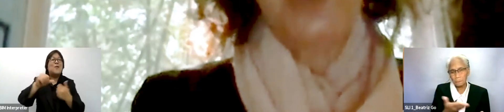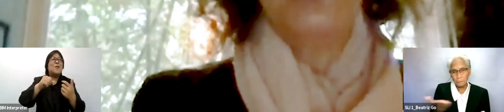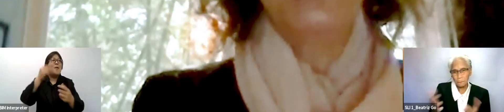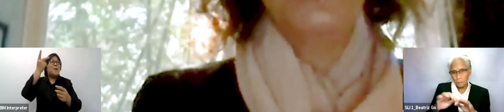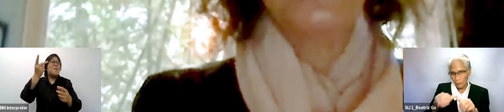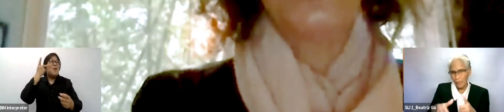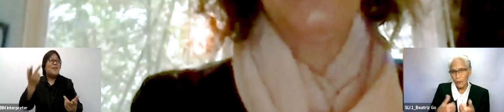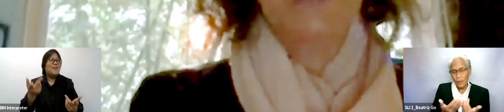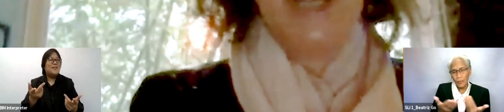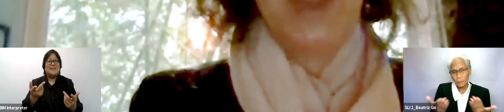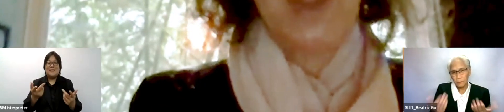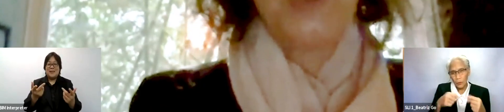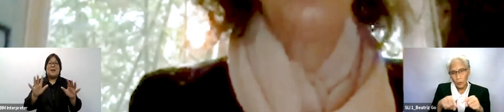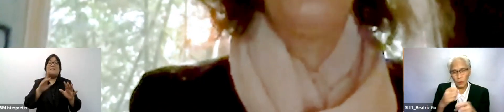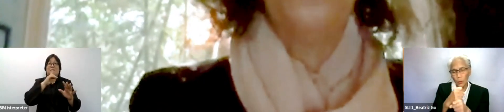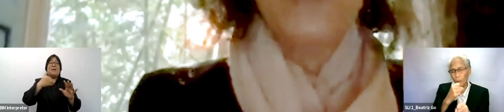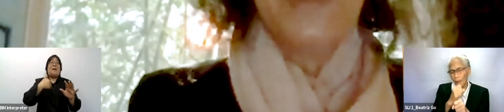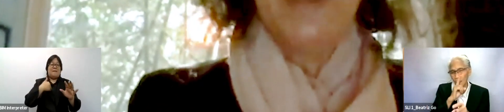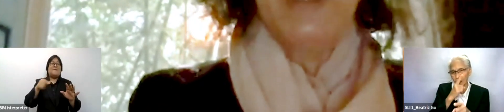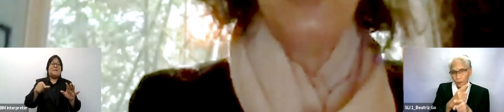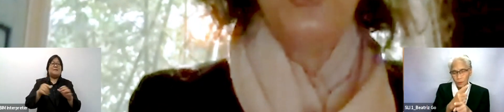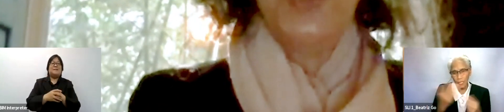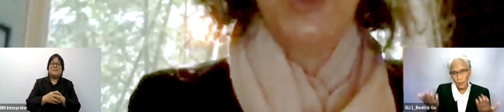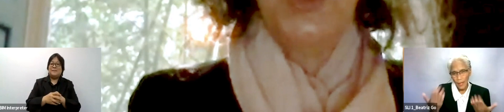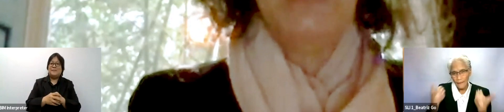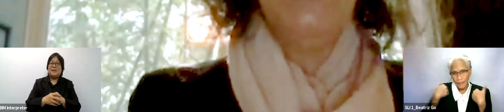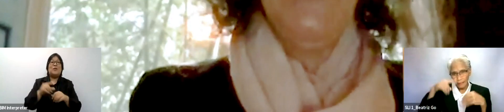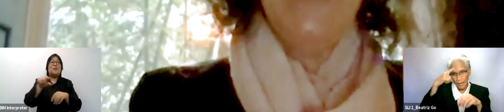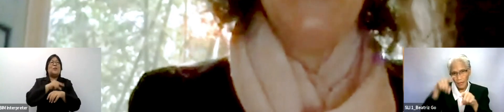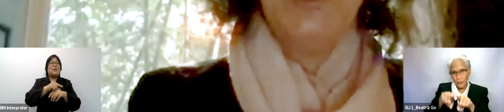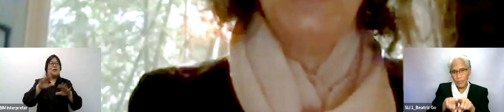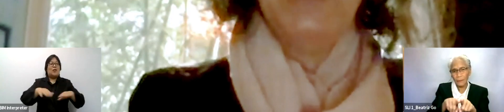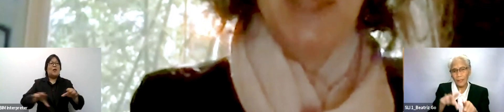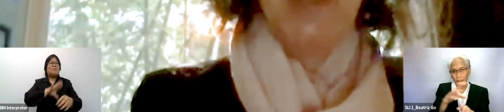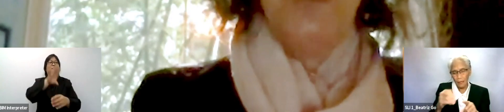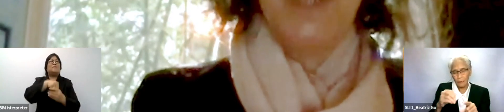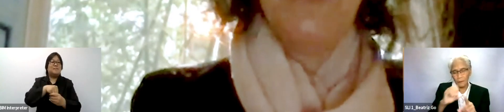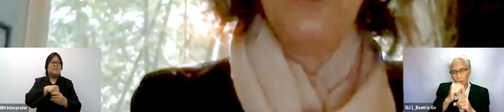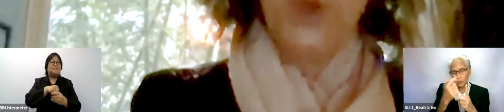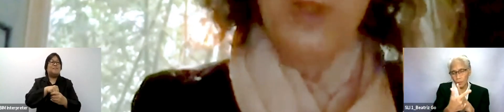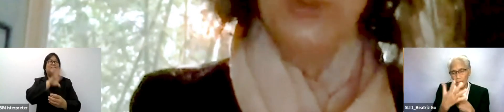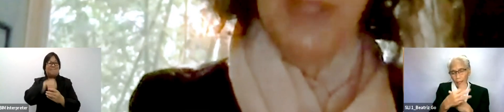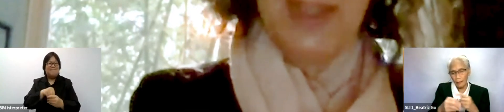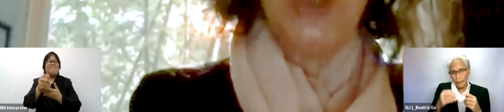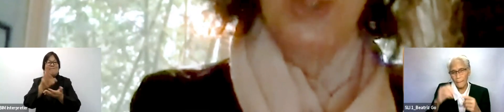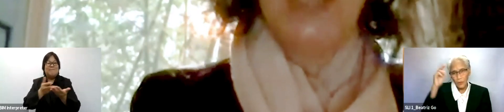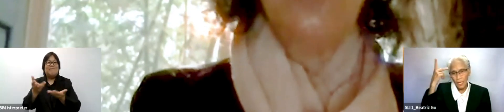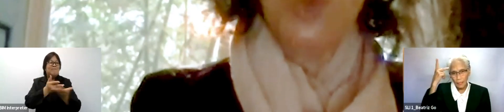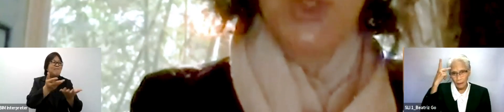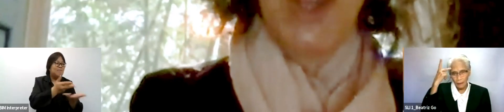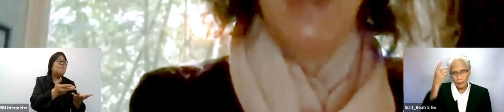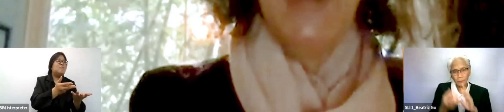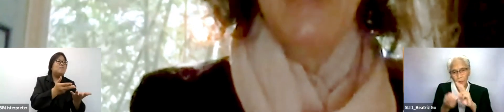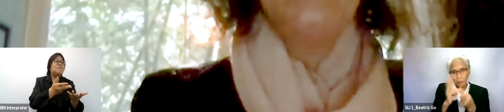and monitoring, which is called applied research with the higher judiciary, has now been identified by the World Organization